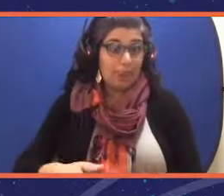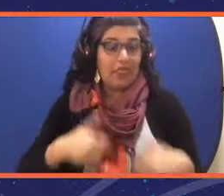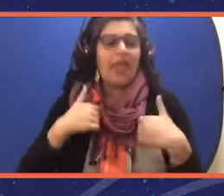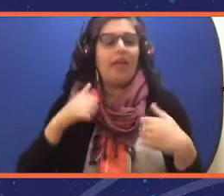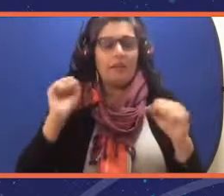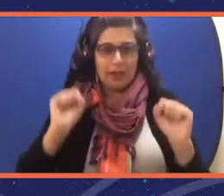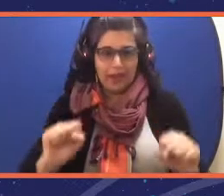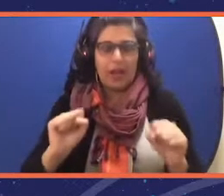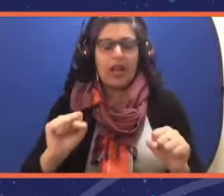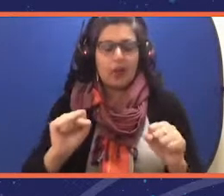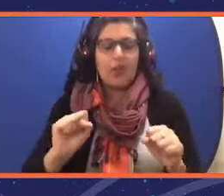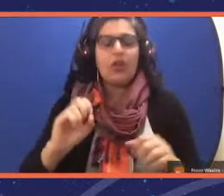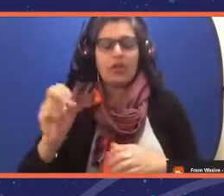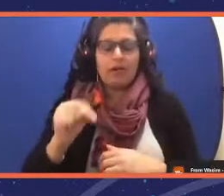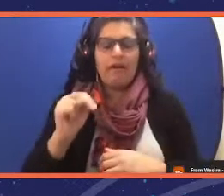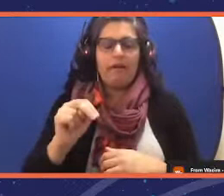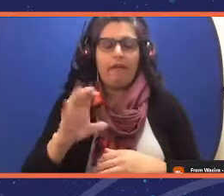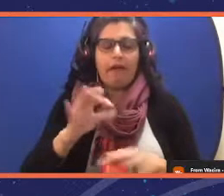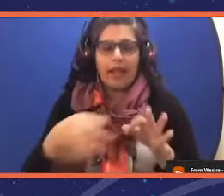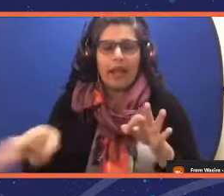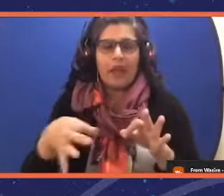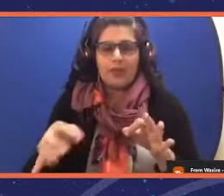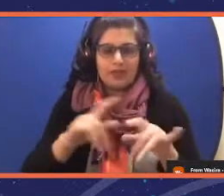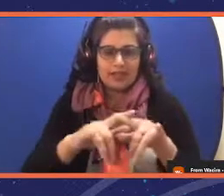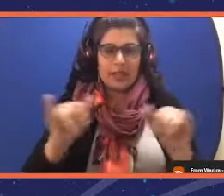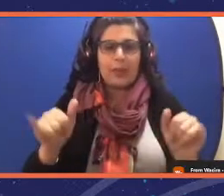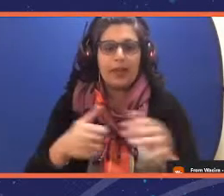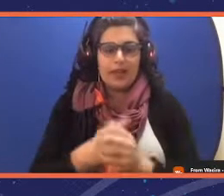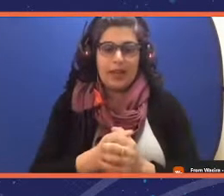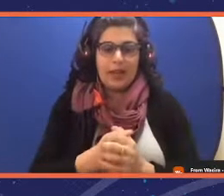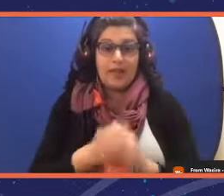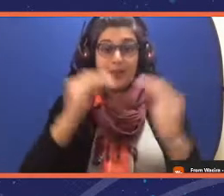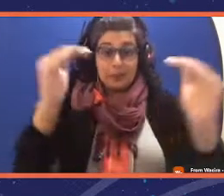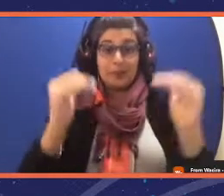as well in the windows while you watch. Next slide.